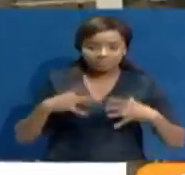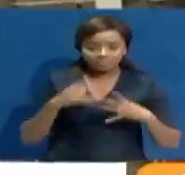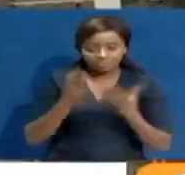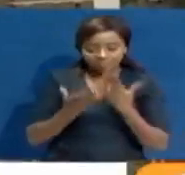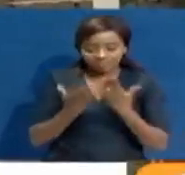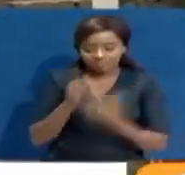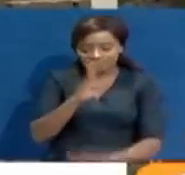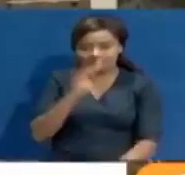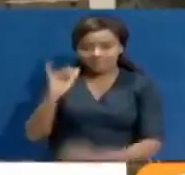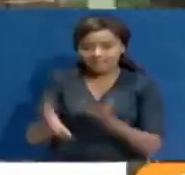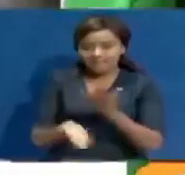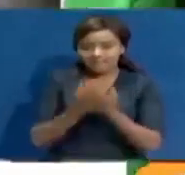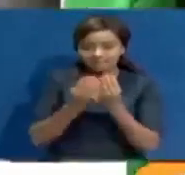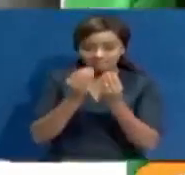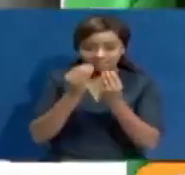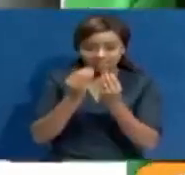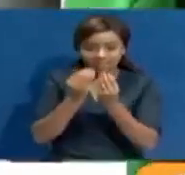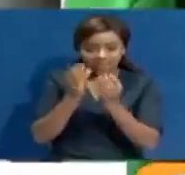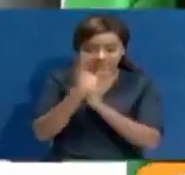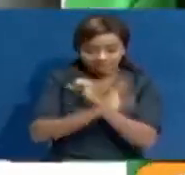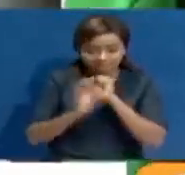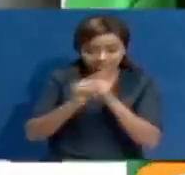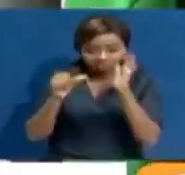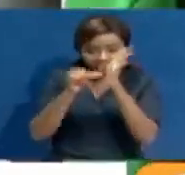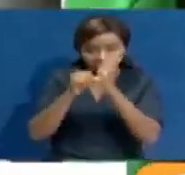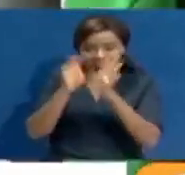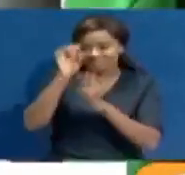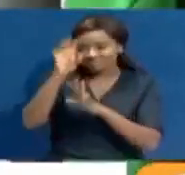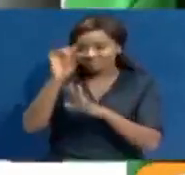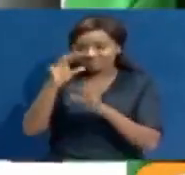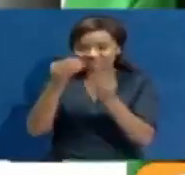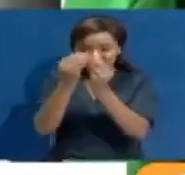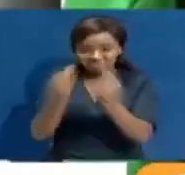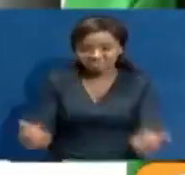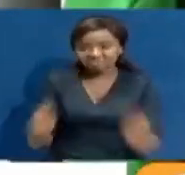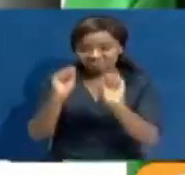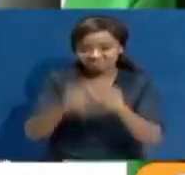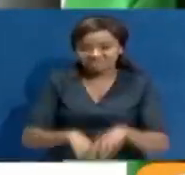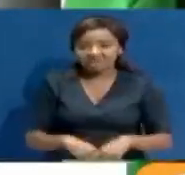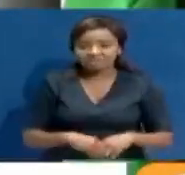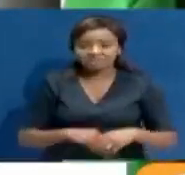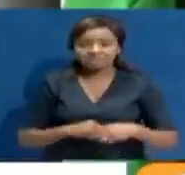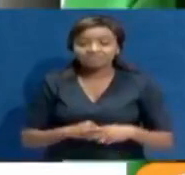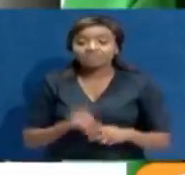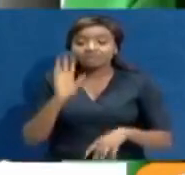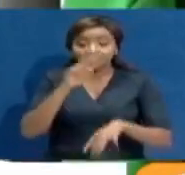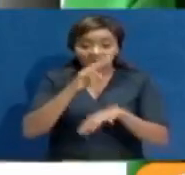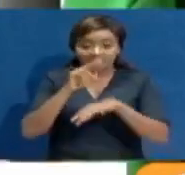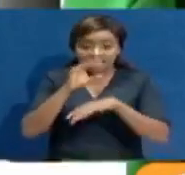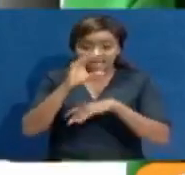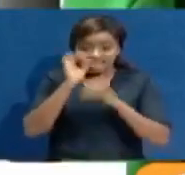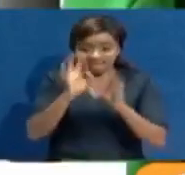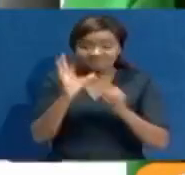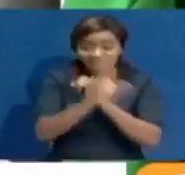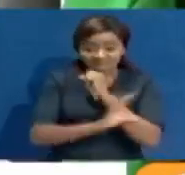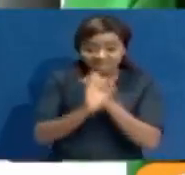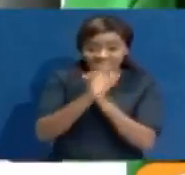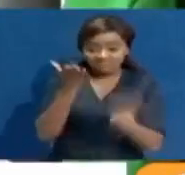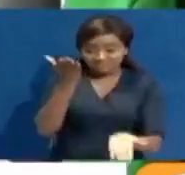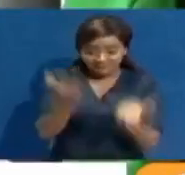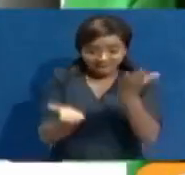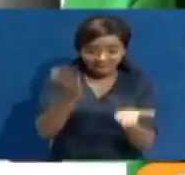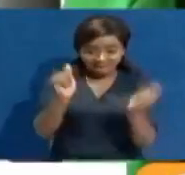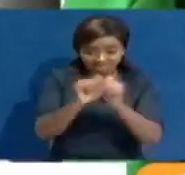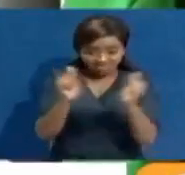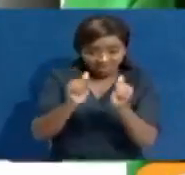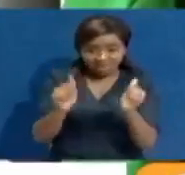country's bleak future. A stable nation, a peaceful nation, is the biggest magnet you have for private investors